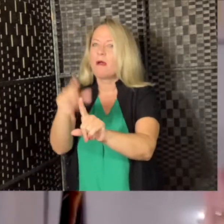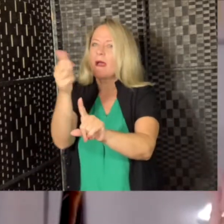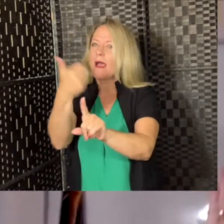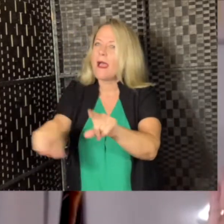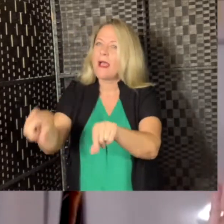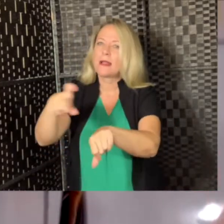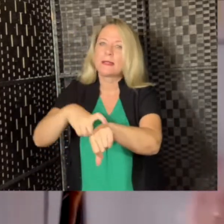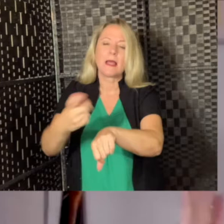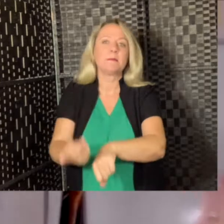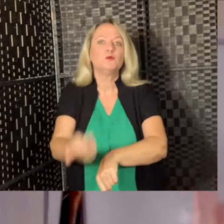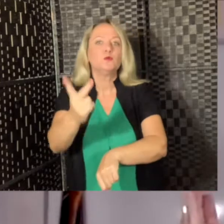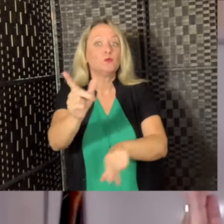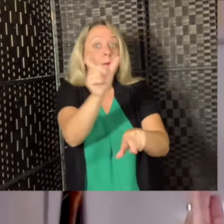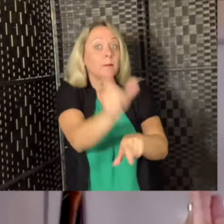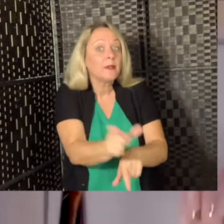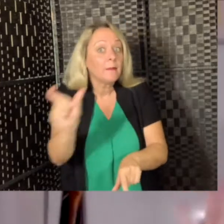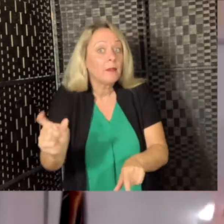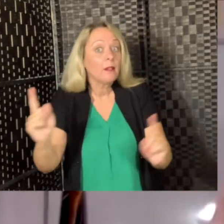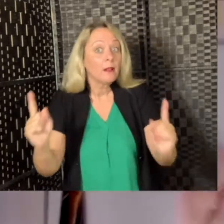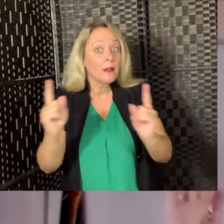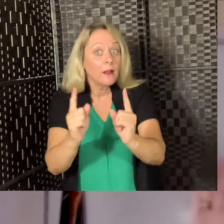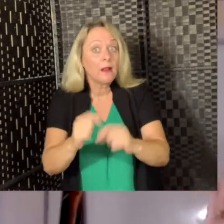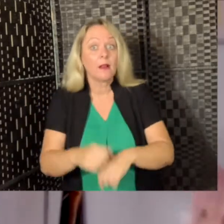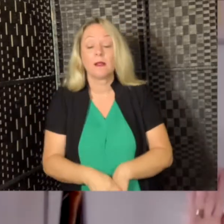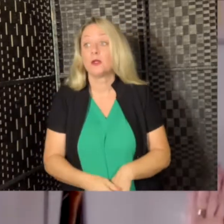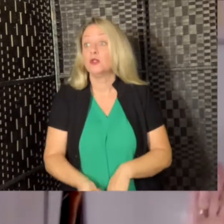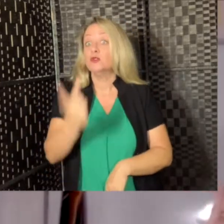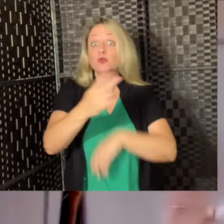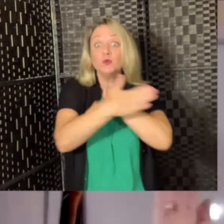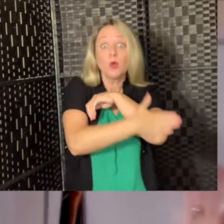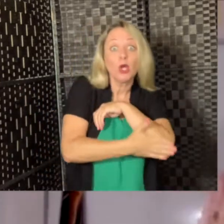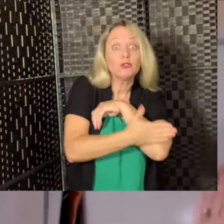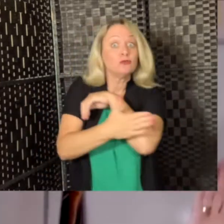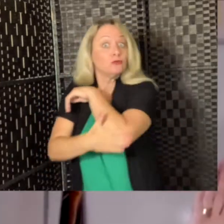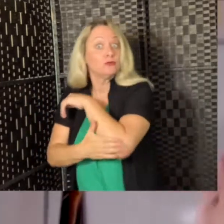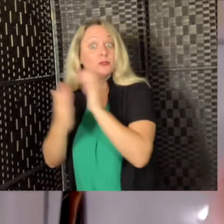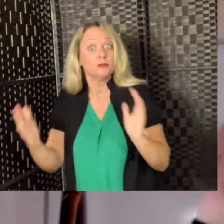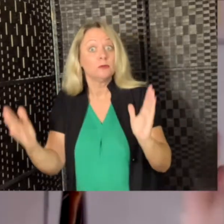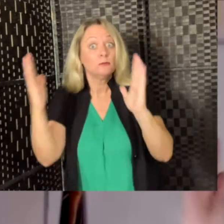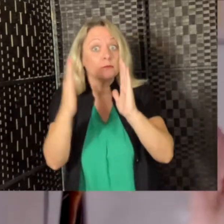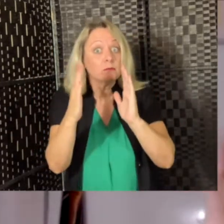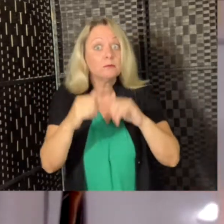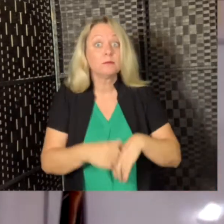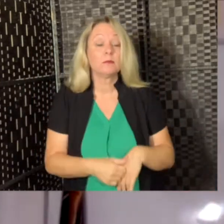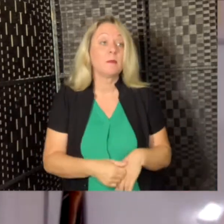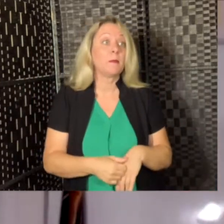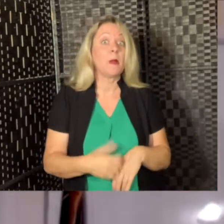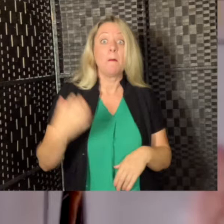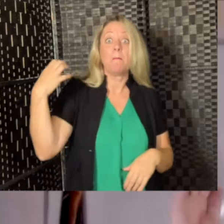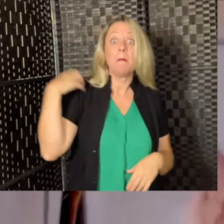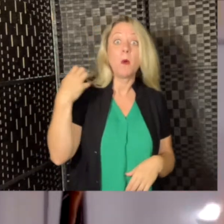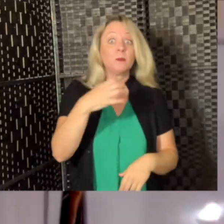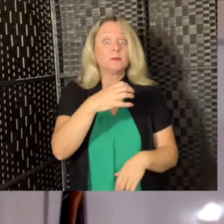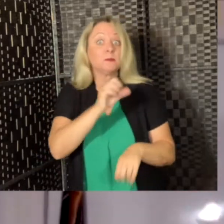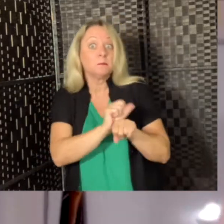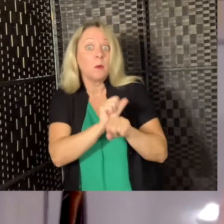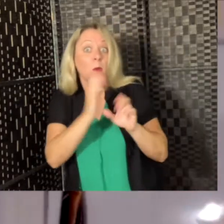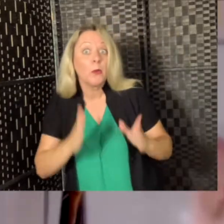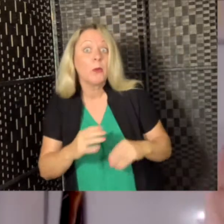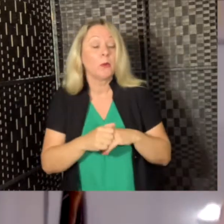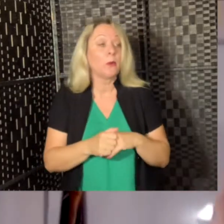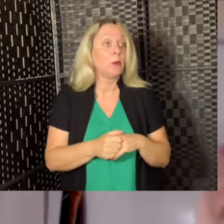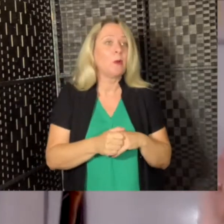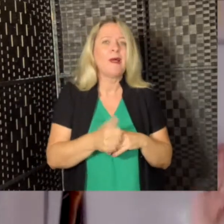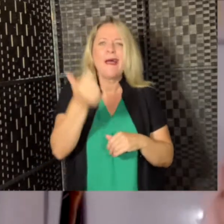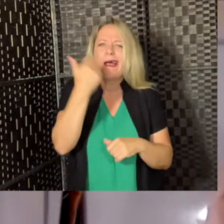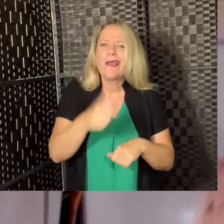two elements, two countries, husband and wife, partner, partner, boss, employee, friend, friend,